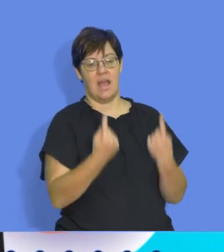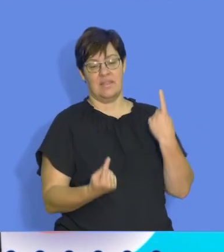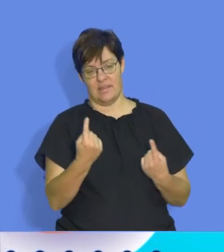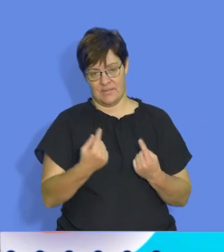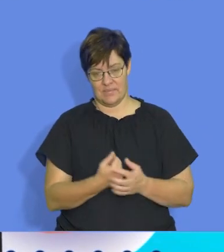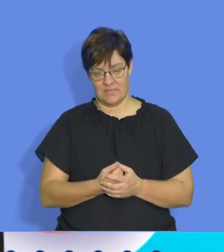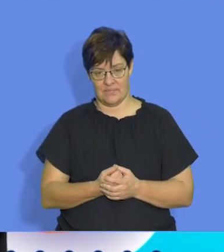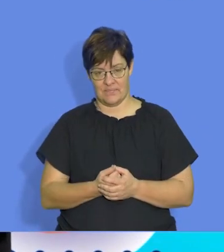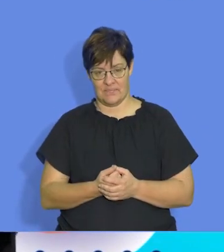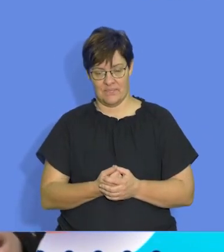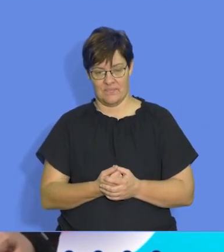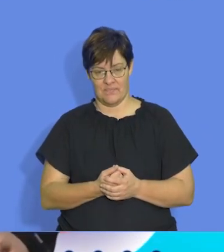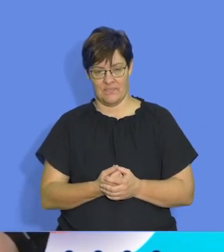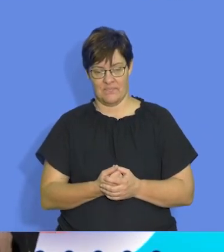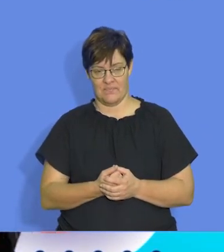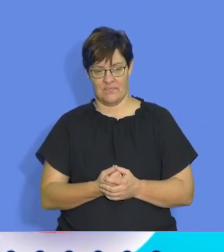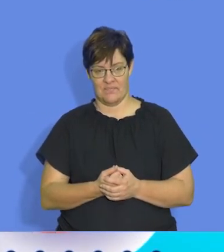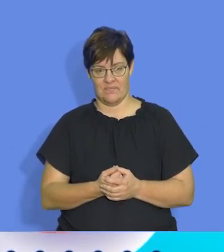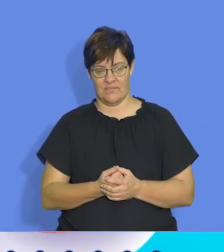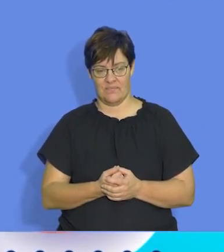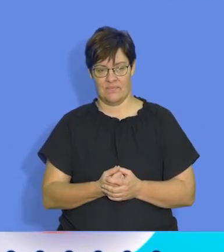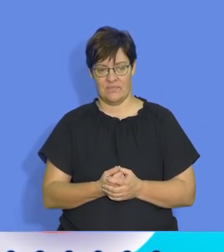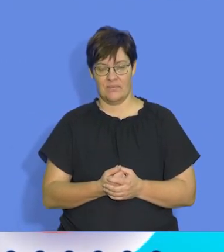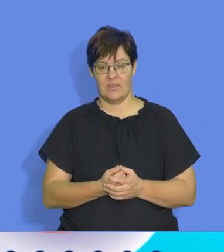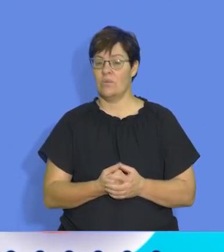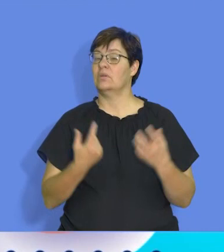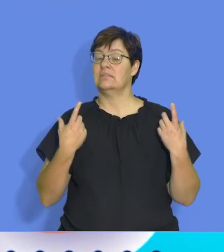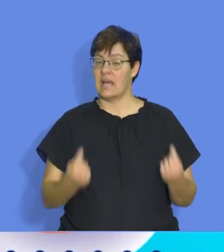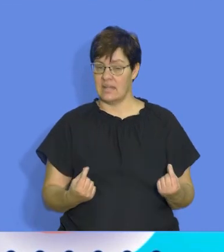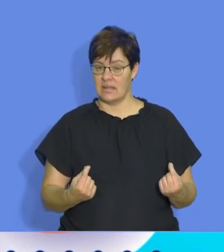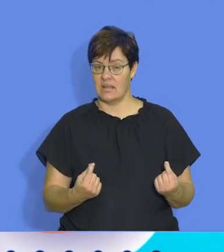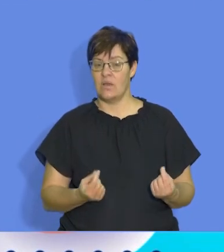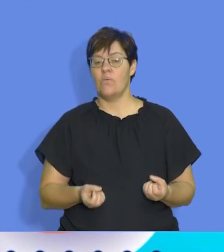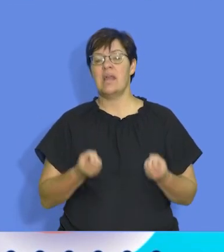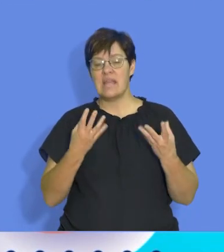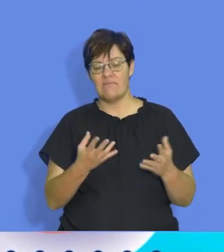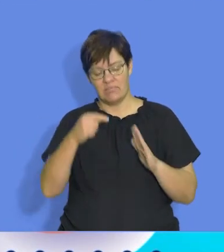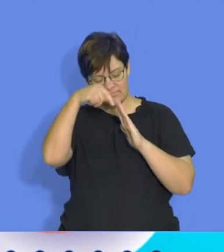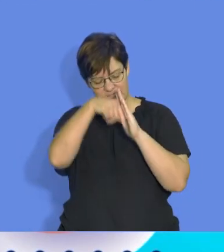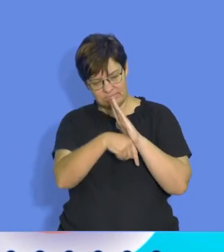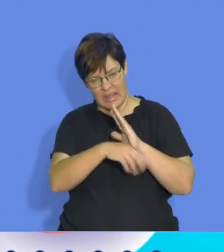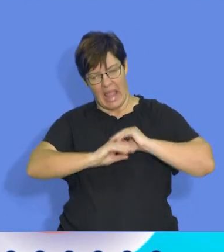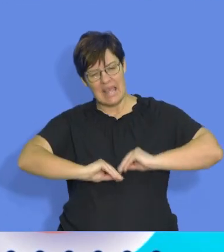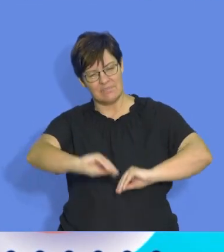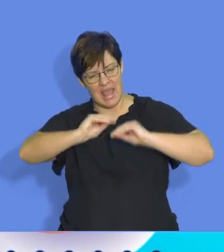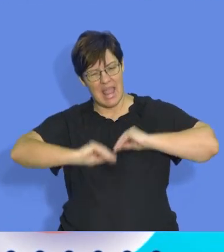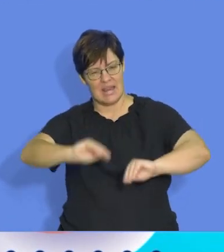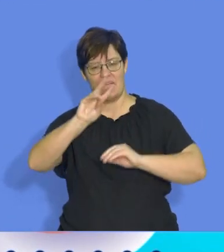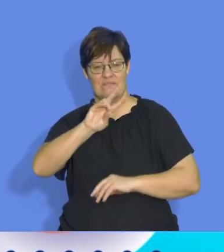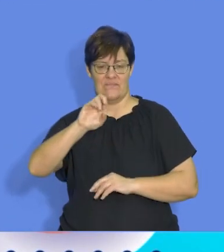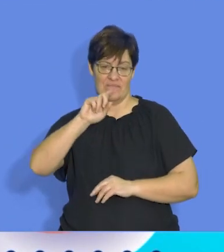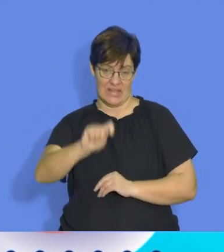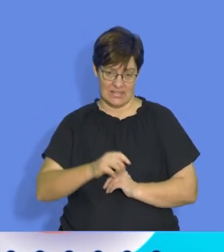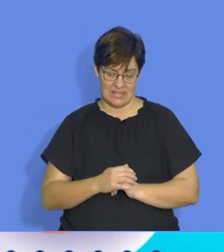from SARS. Okay guys, what we've done is we've given you an in-depth lesson on VAT with